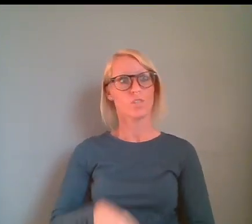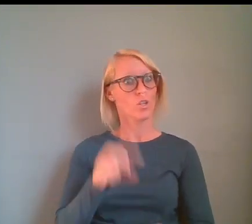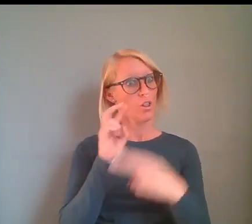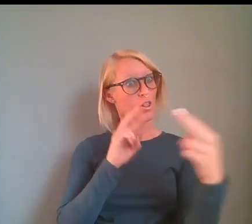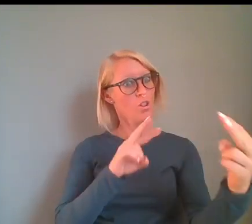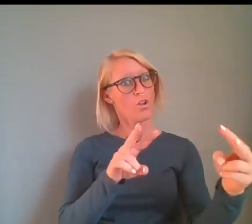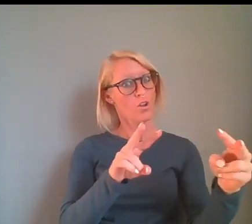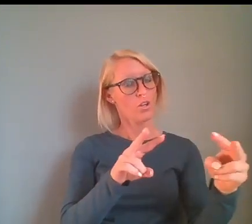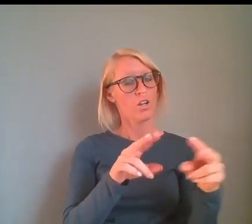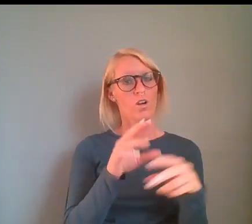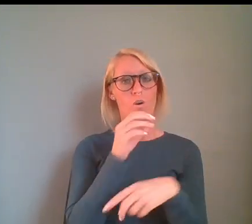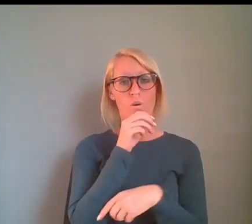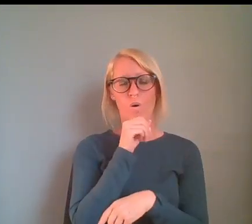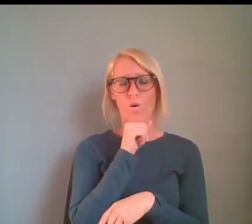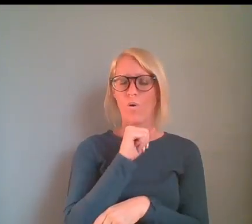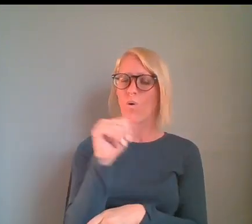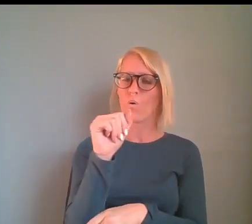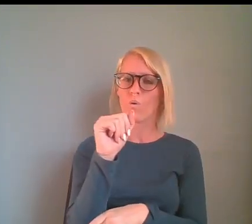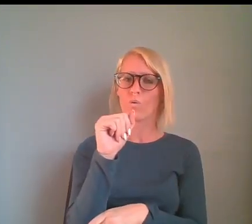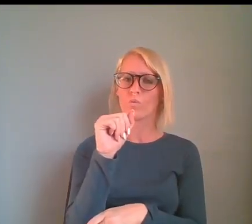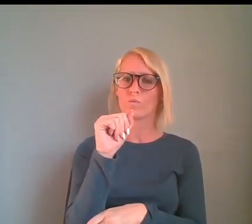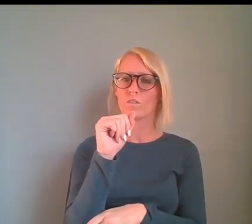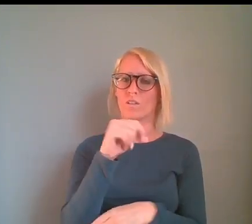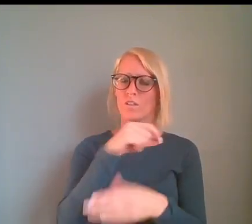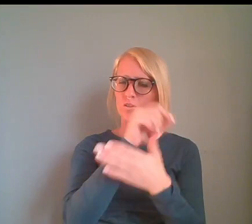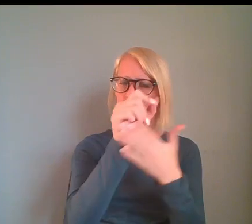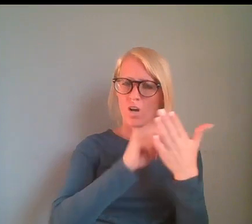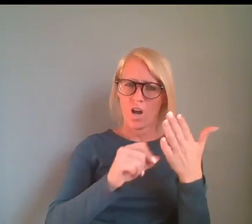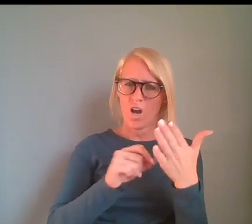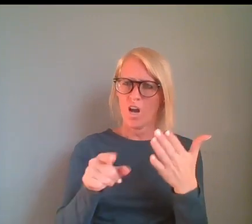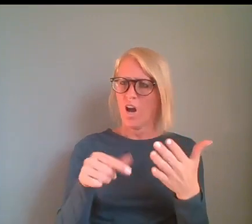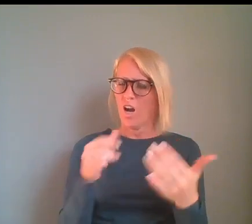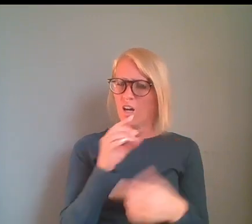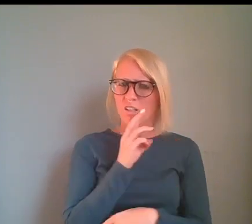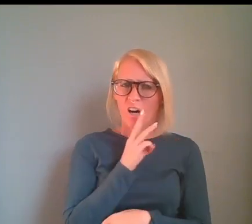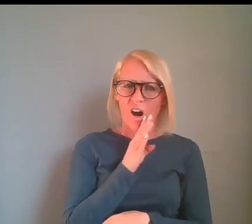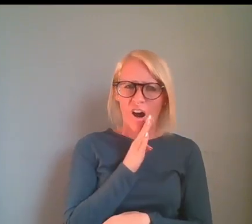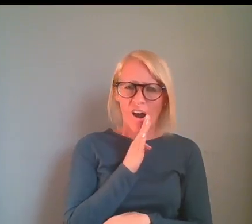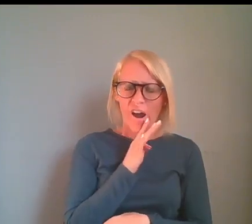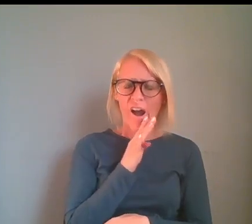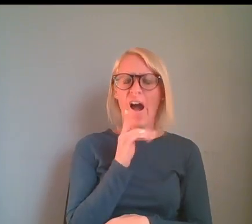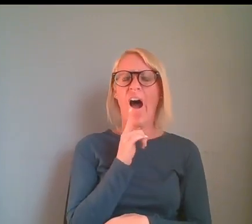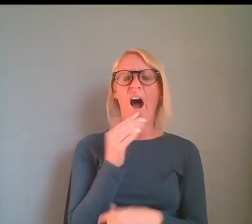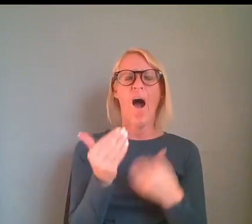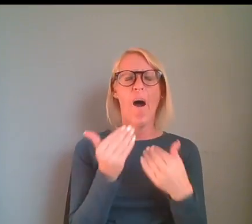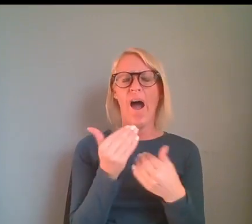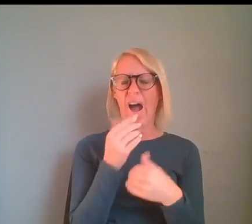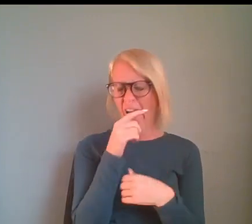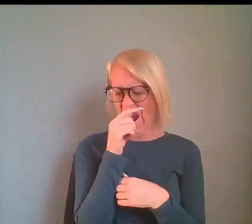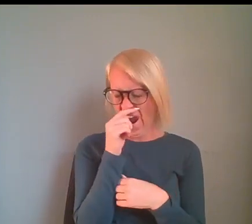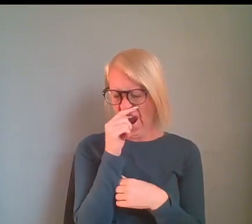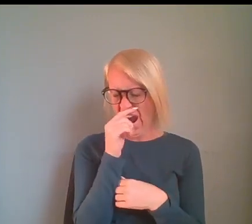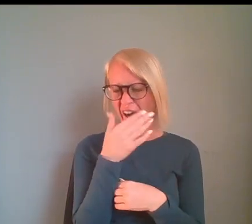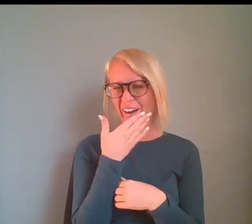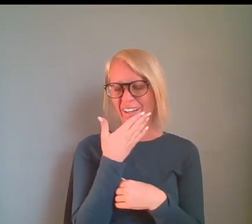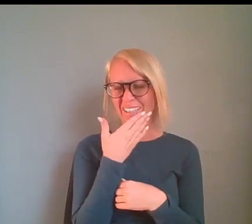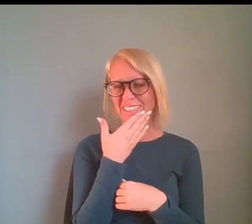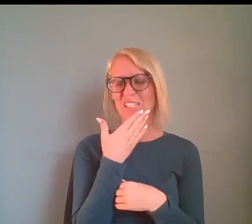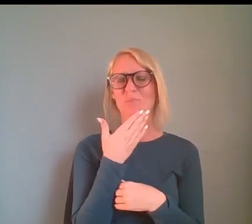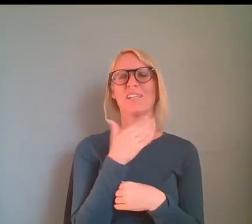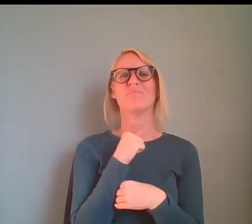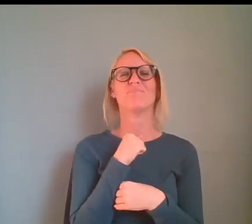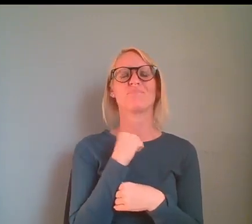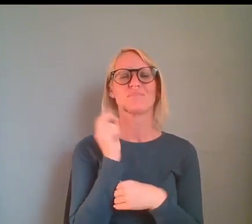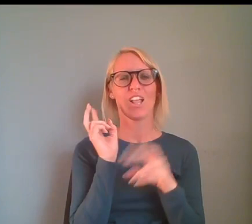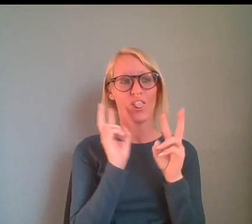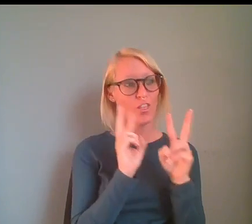drawing. I think this is Rembrandt. But while I'm talking, maybe you could, it's kind of hard to see, but you can kind of look at